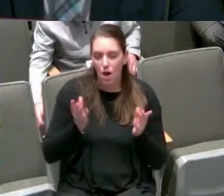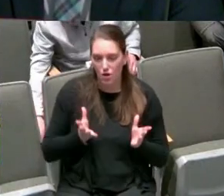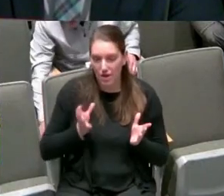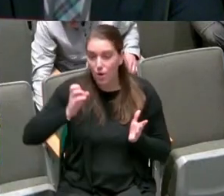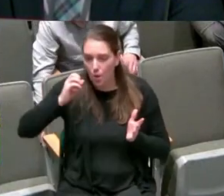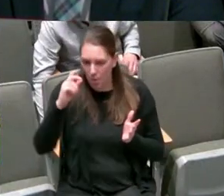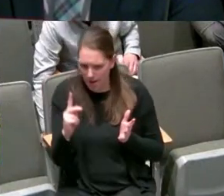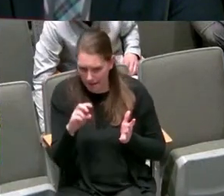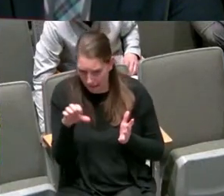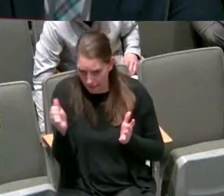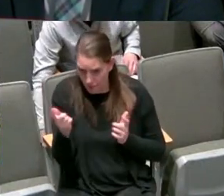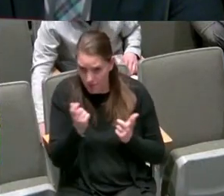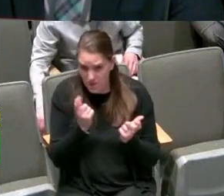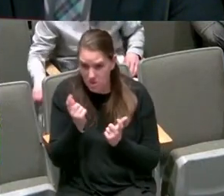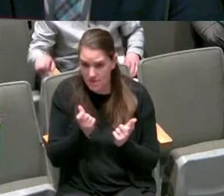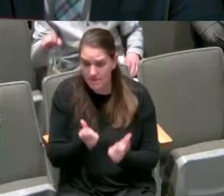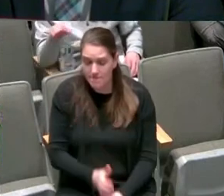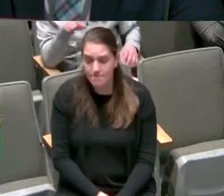questions